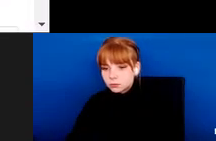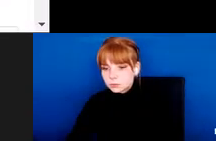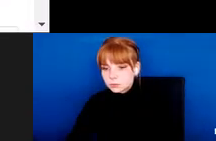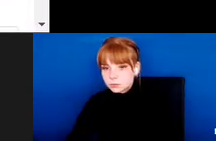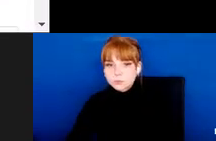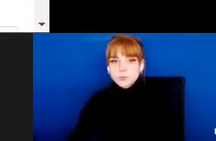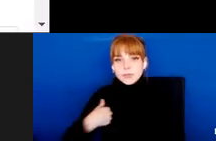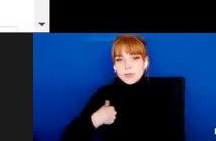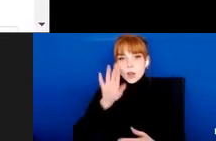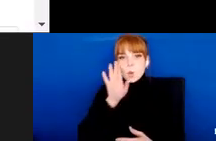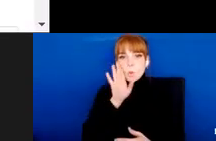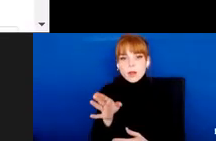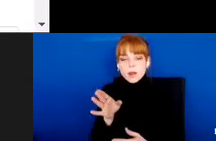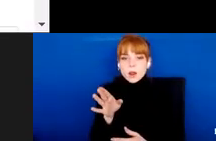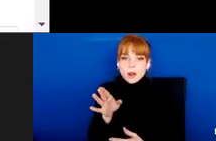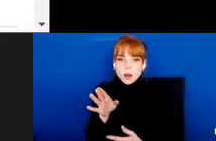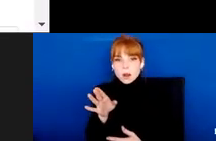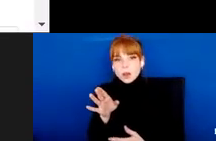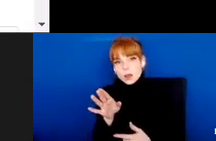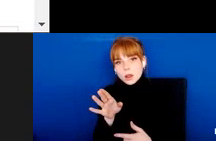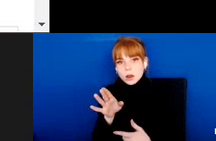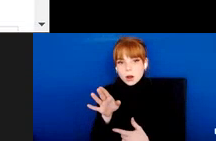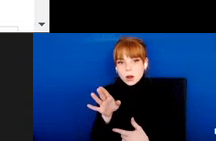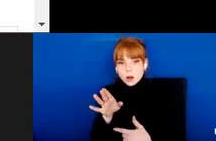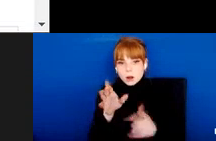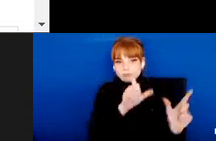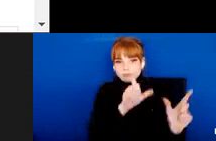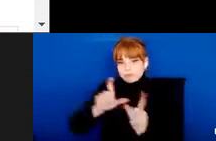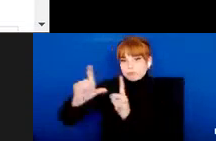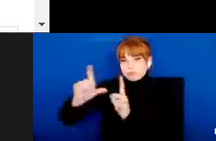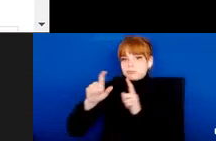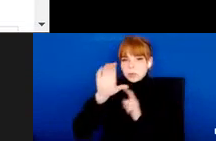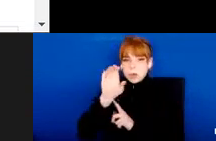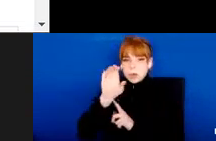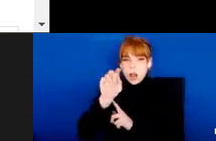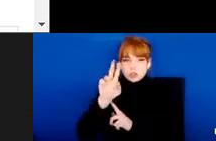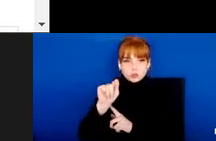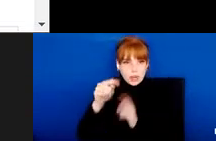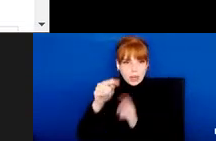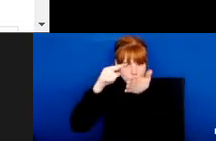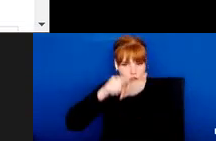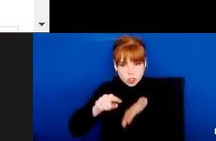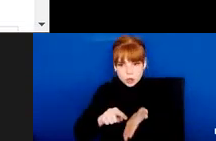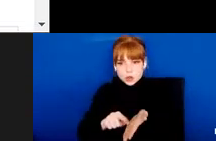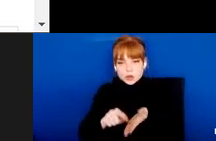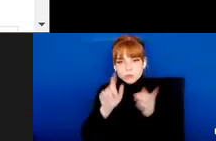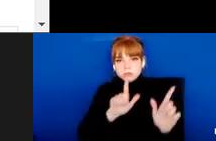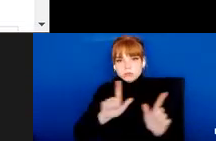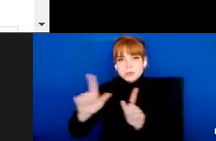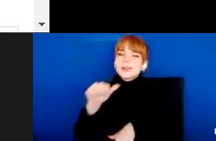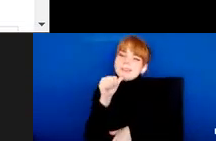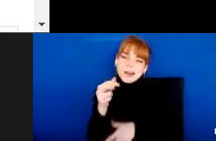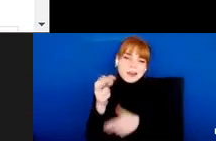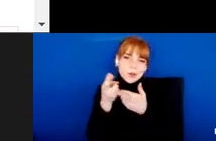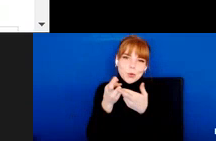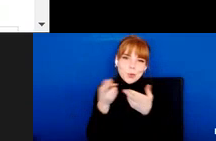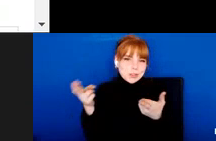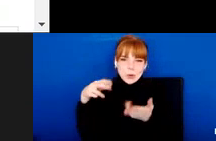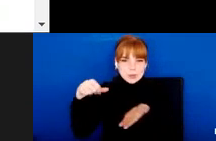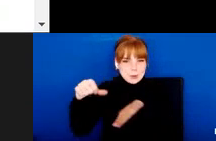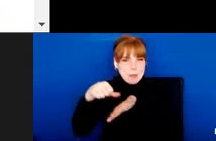contrast checker on the side of my screen. In just a second, I will throw a link to this. It is in that resource page, but I can put a link to chat in